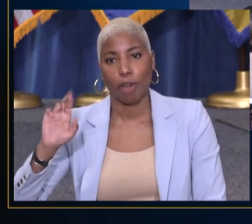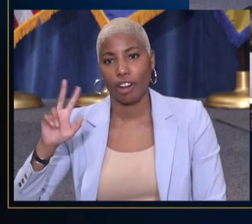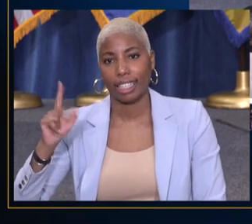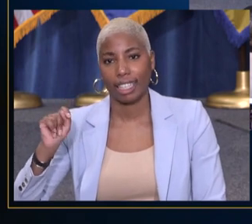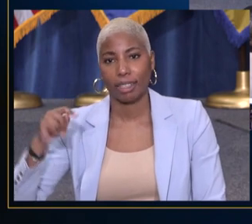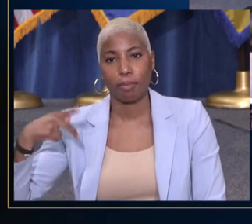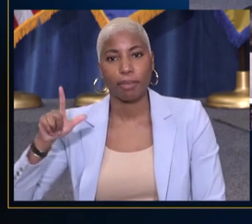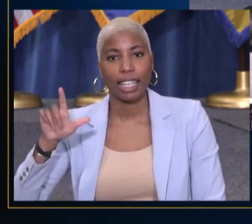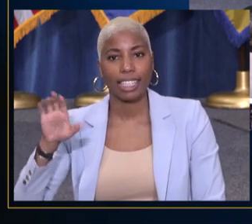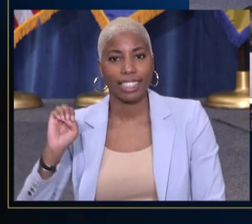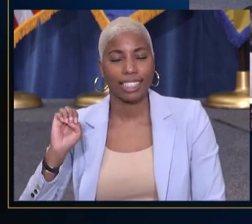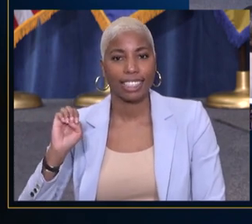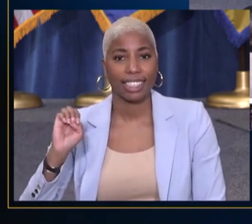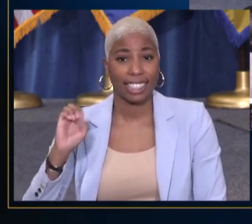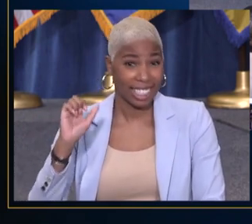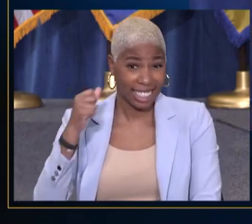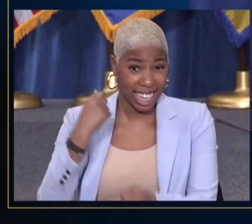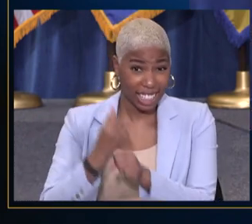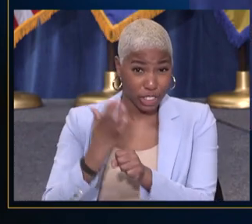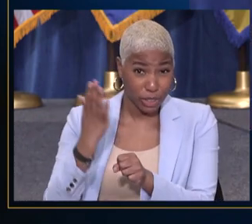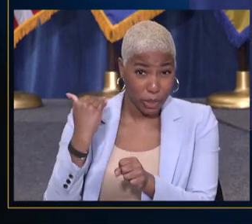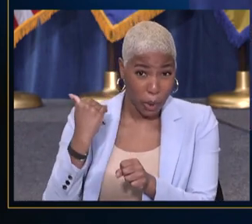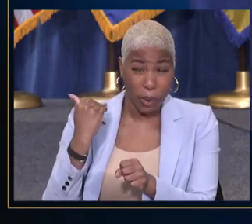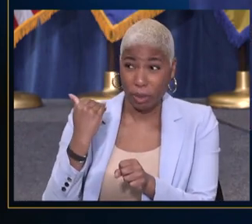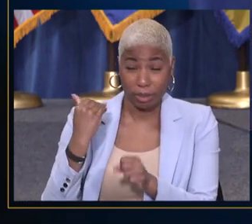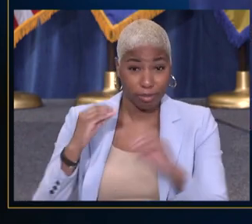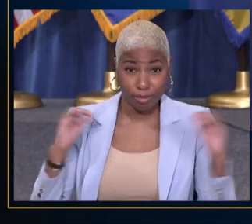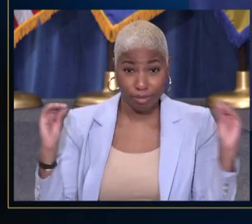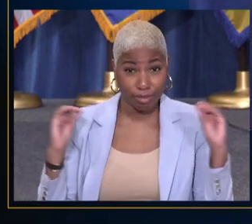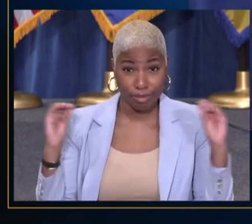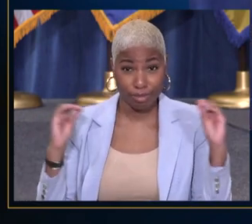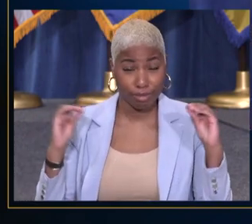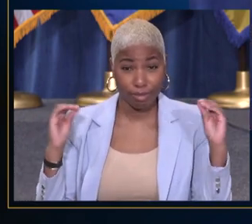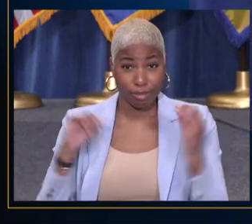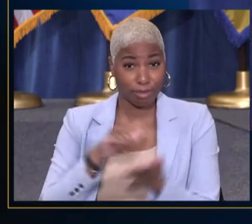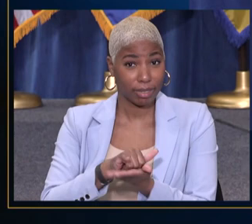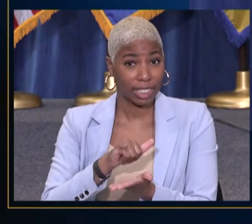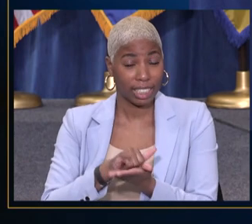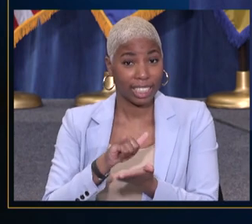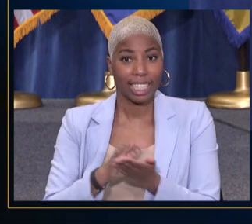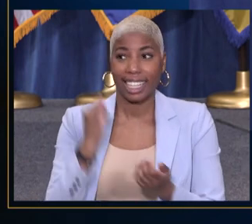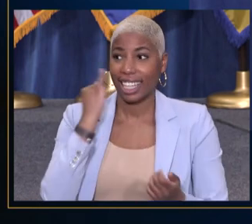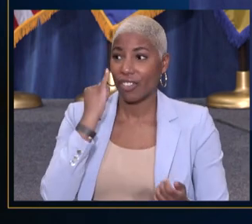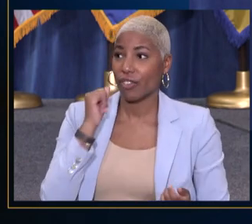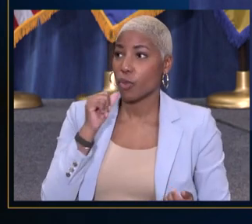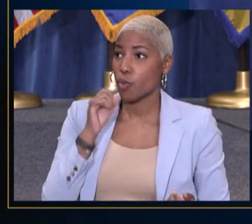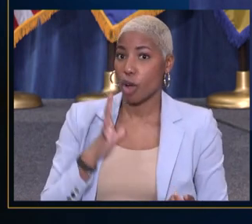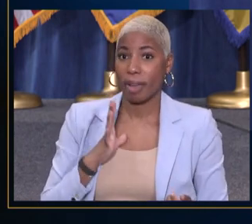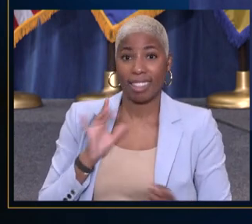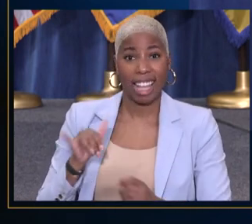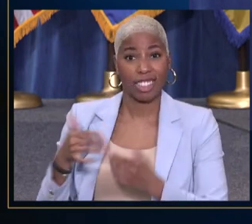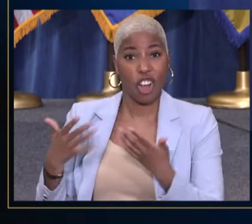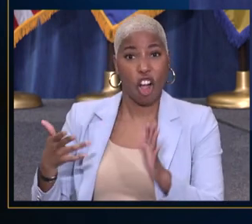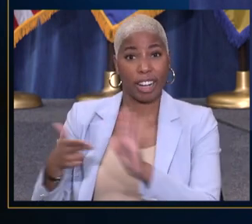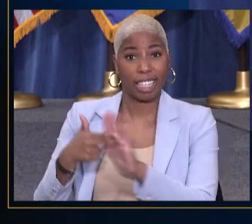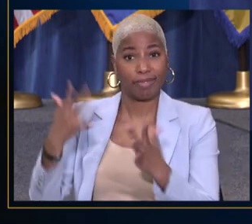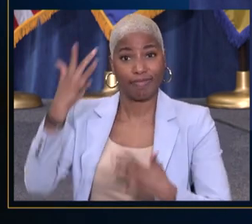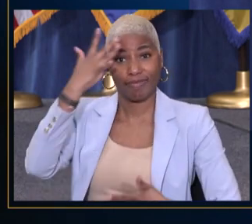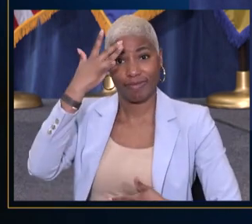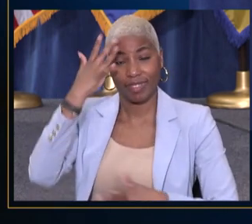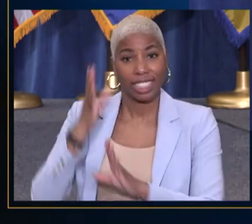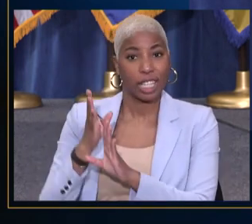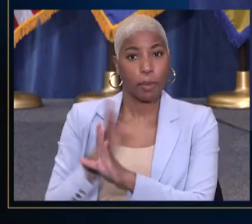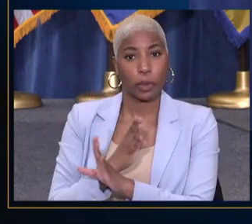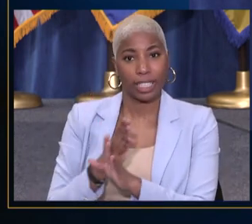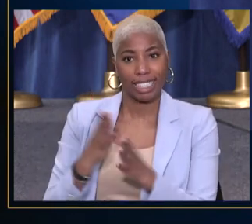10 years ago in a month, we didn't have anybody, where being a woman was a pre-existing condition. And a lot